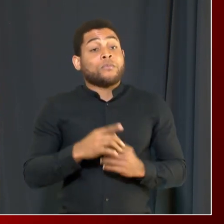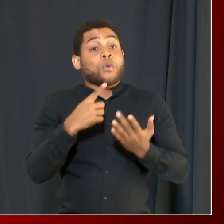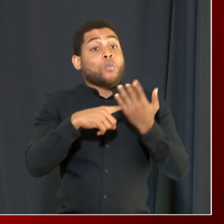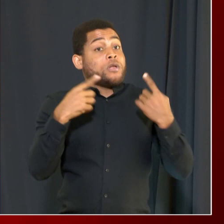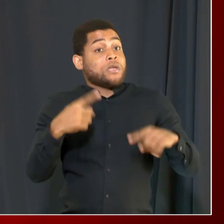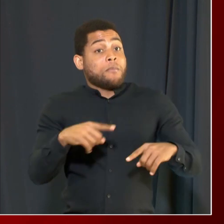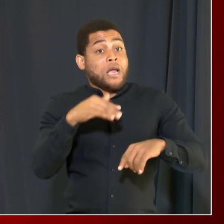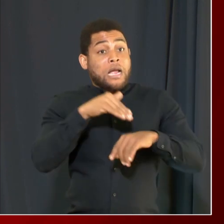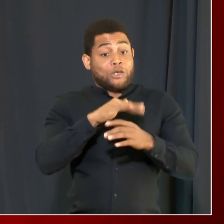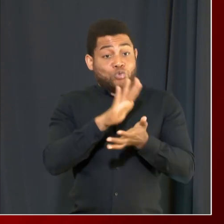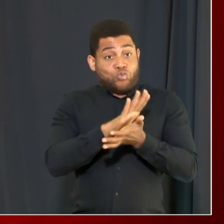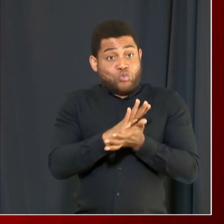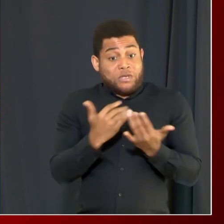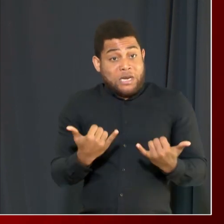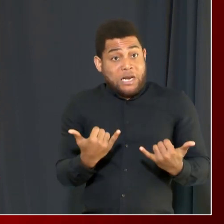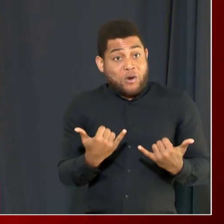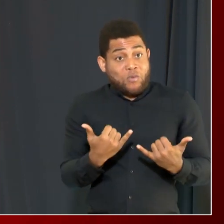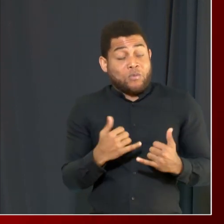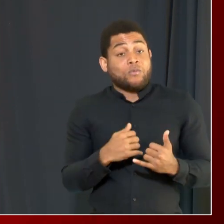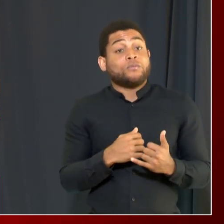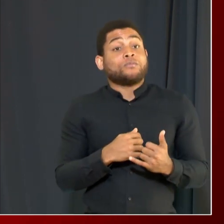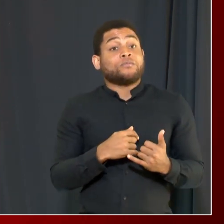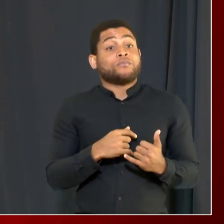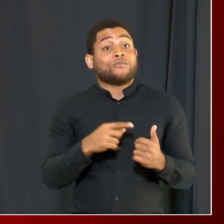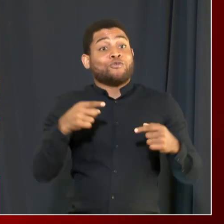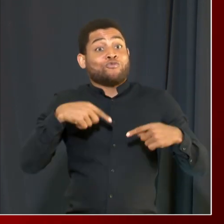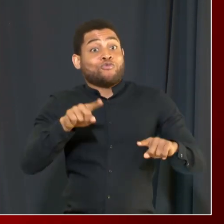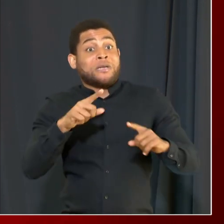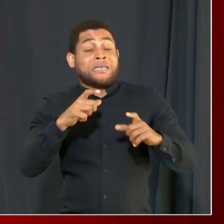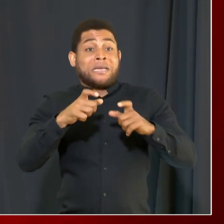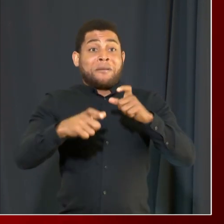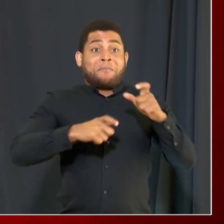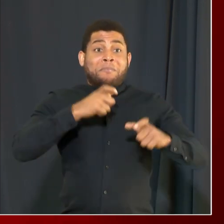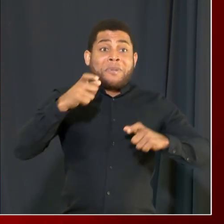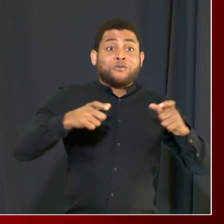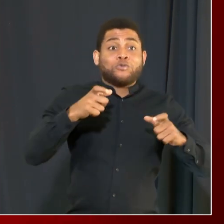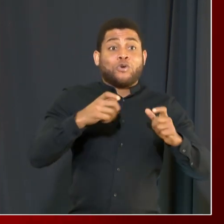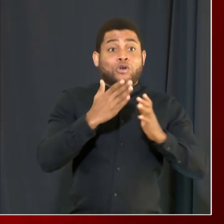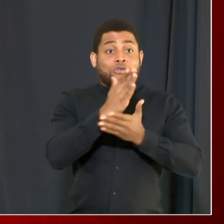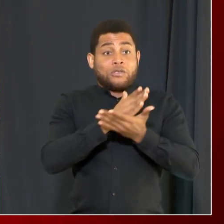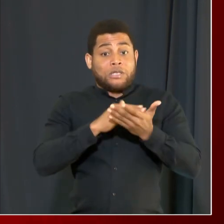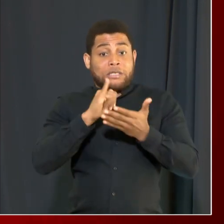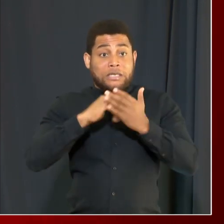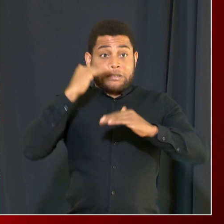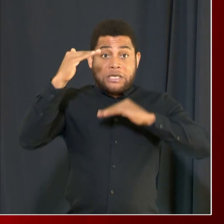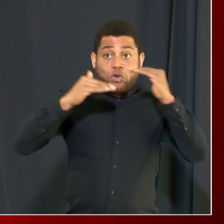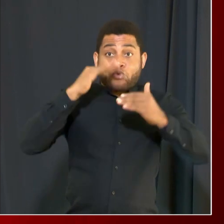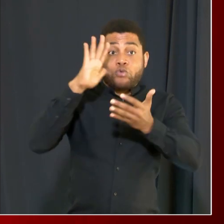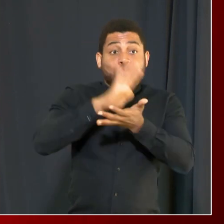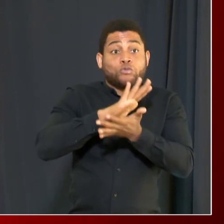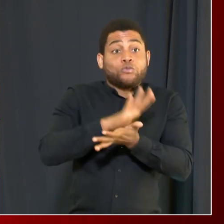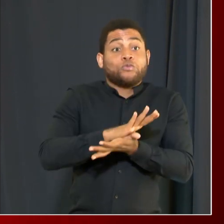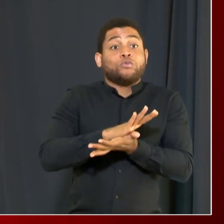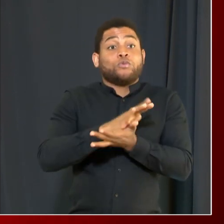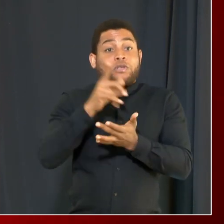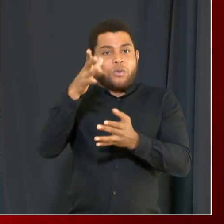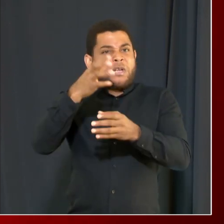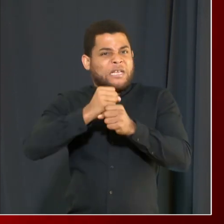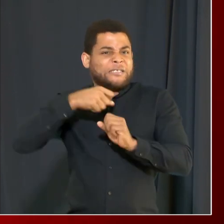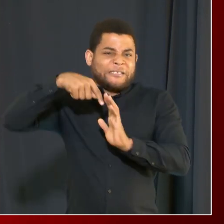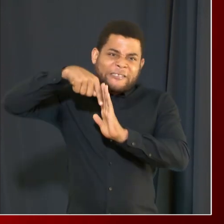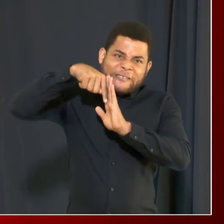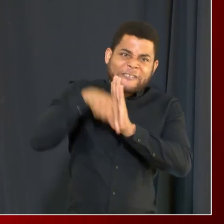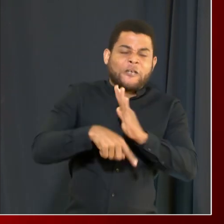over the course of this year is, one, a much larger section of adults at the school will receive intensive conflict resolution